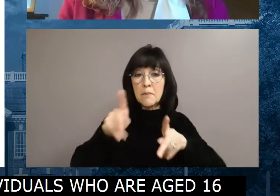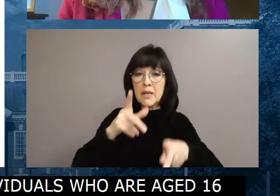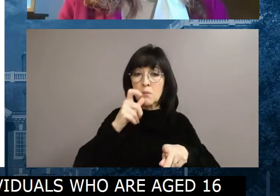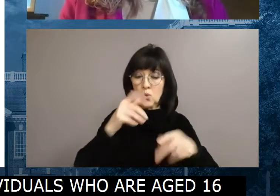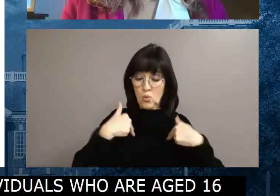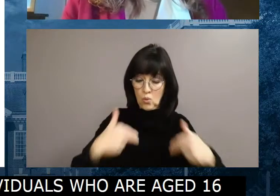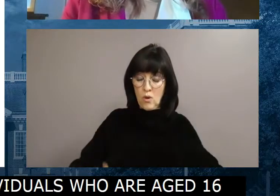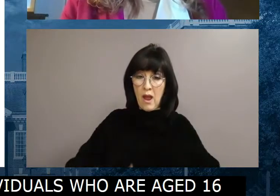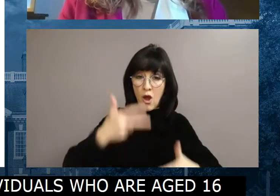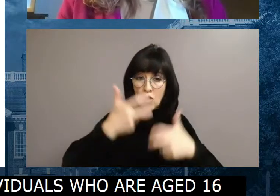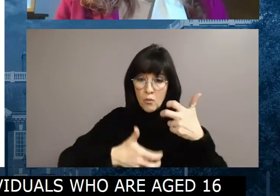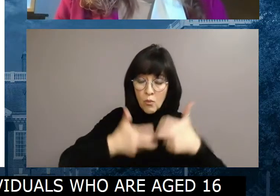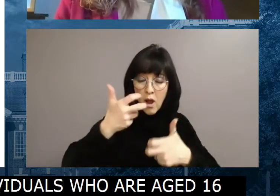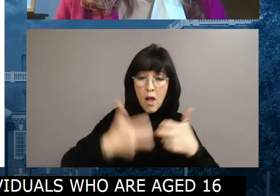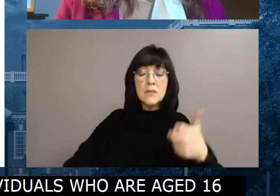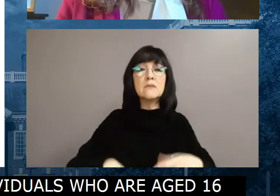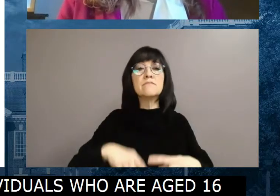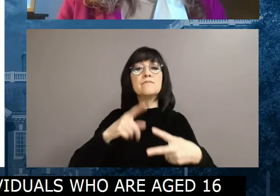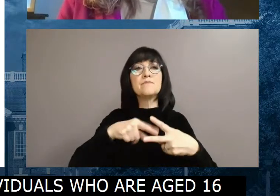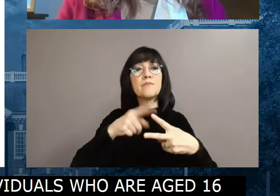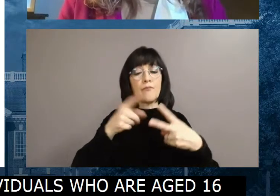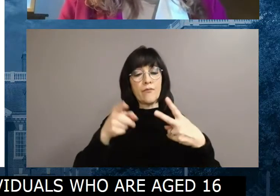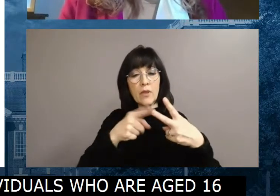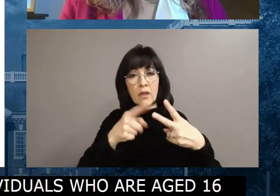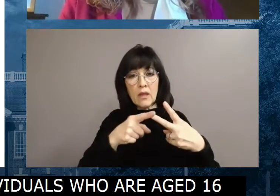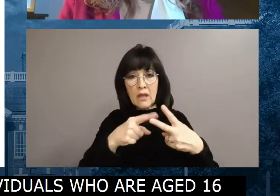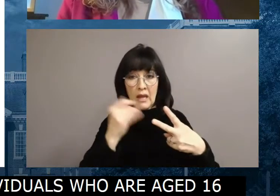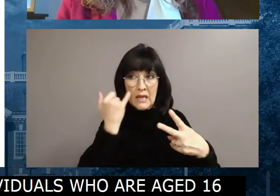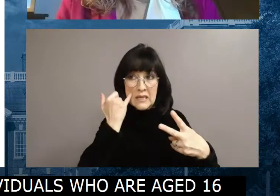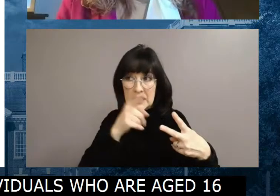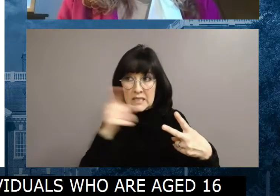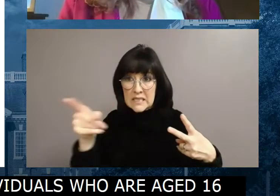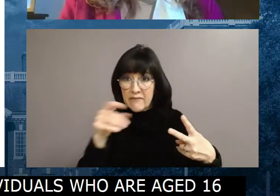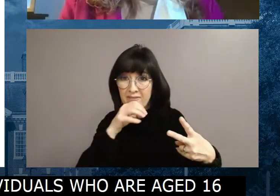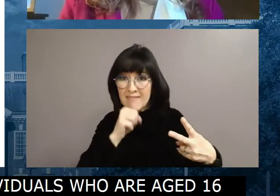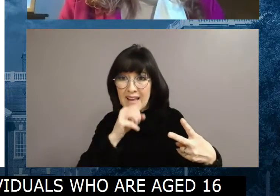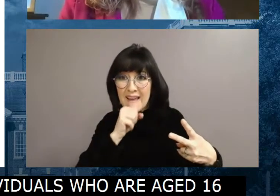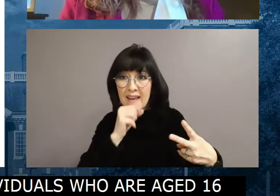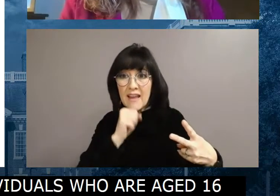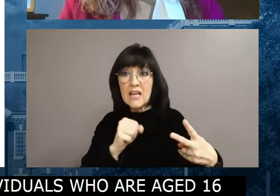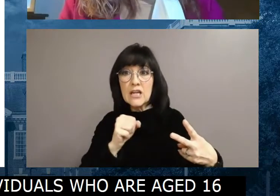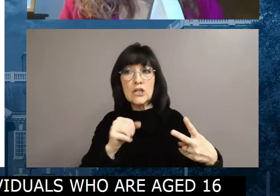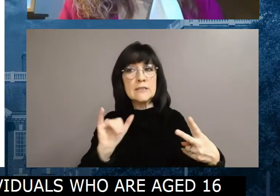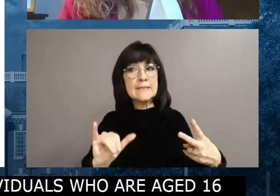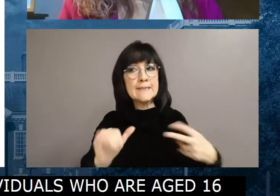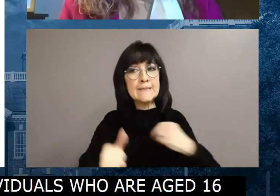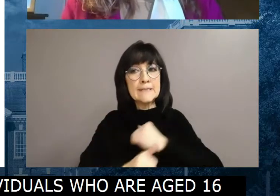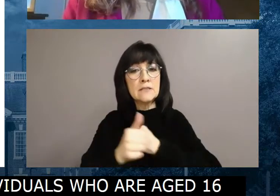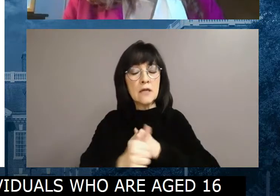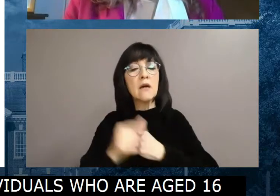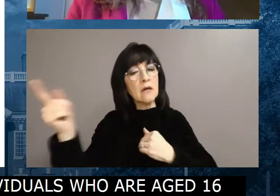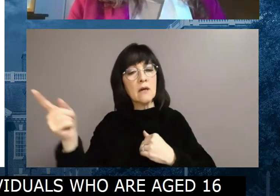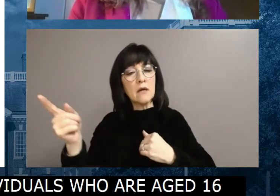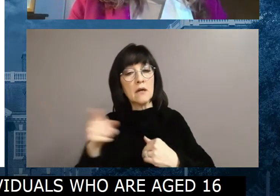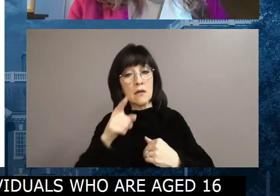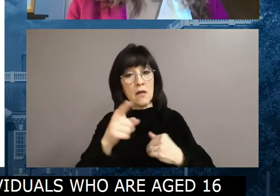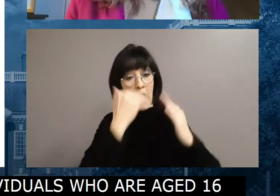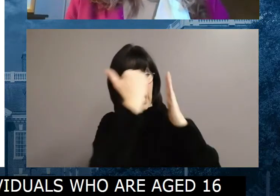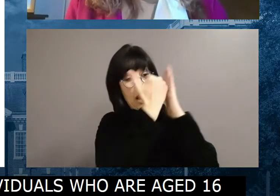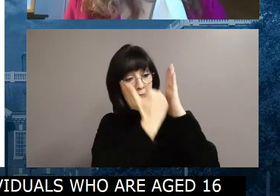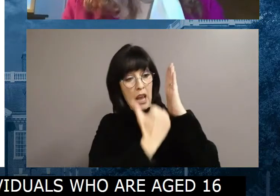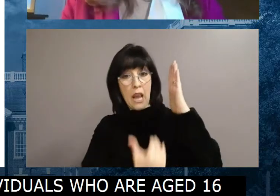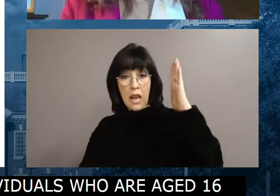age, etc., to prioritize those at higher risk on our wait list. So if you're a healthy